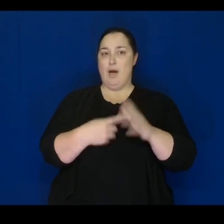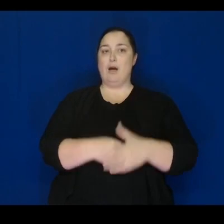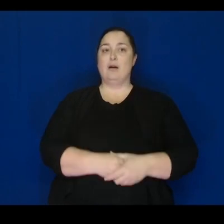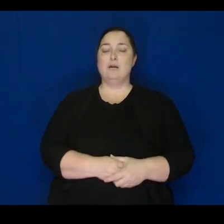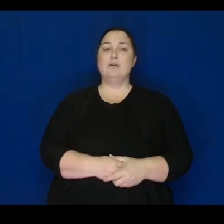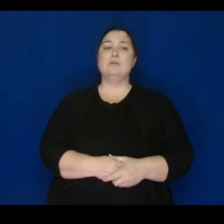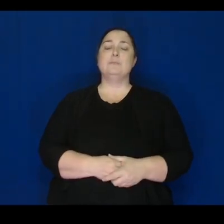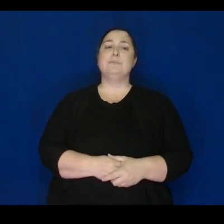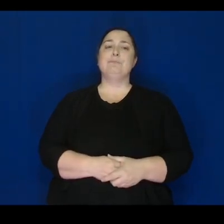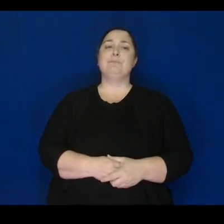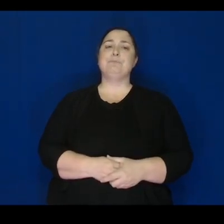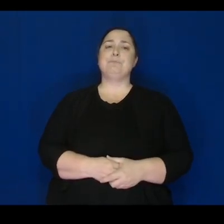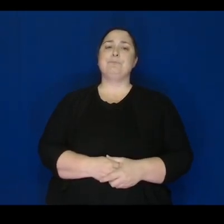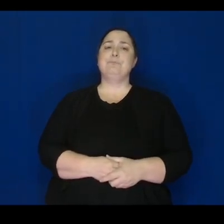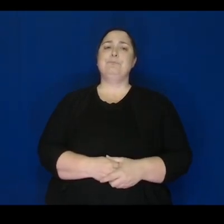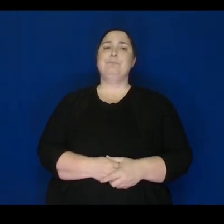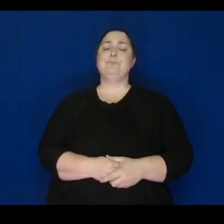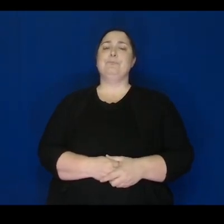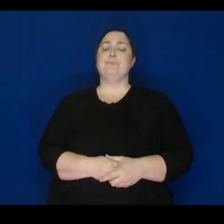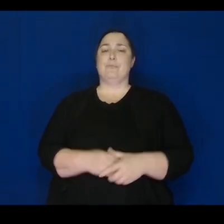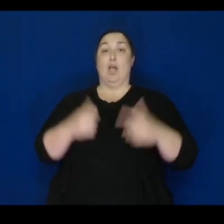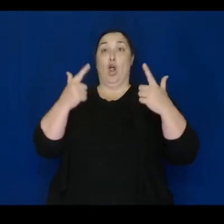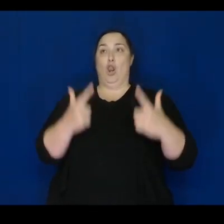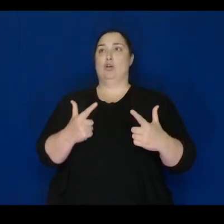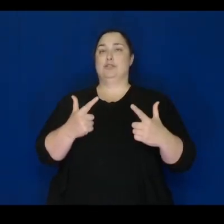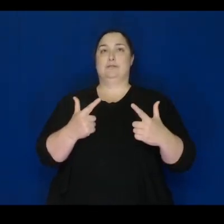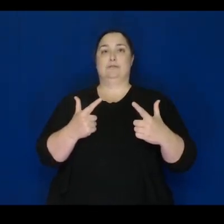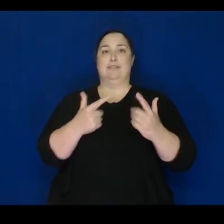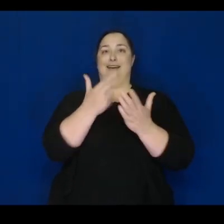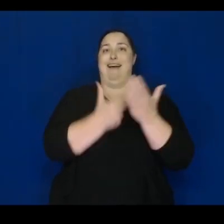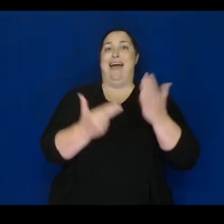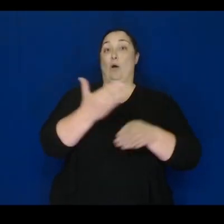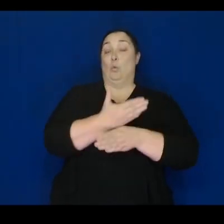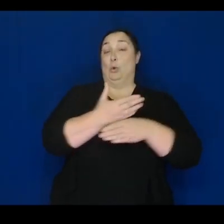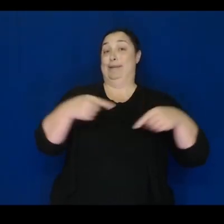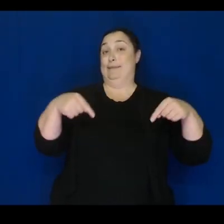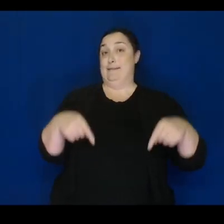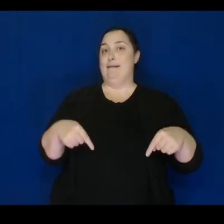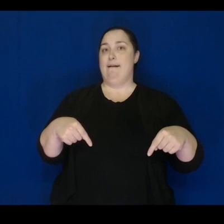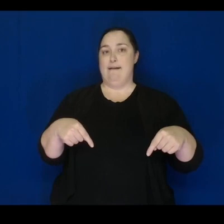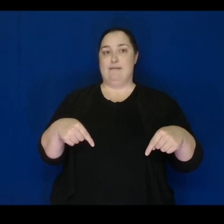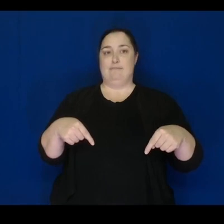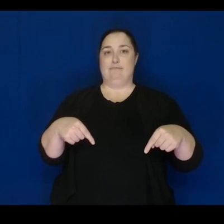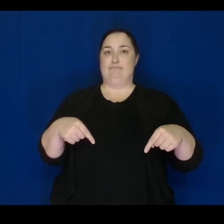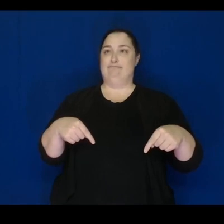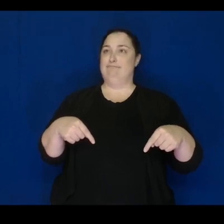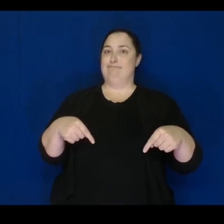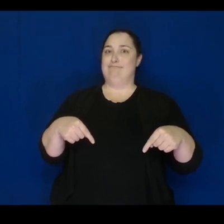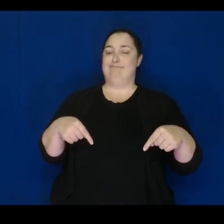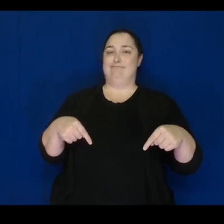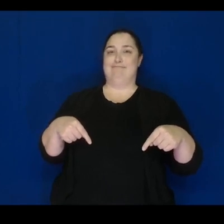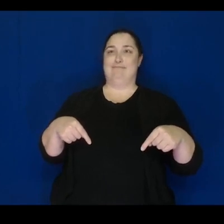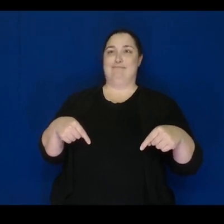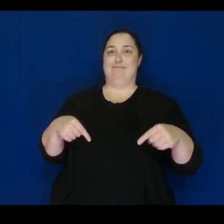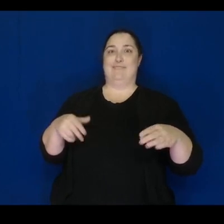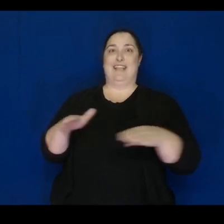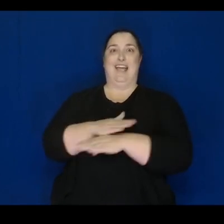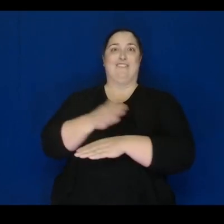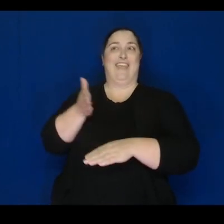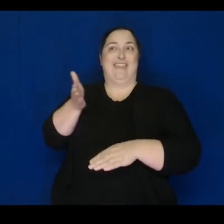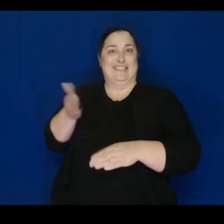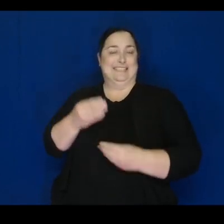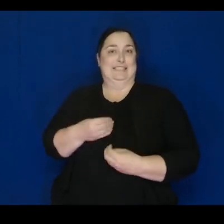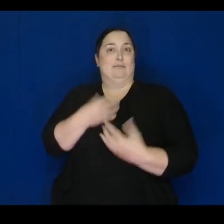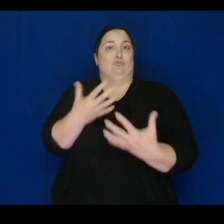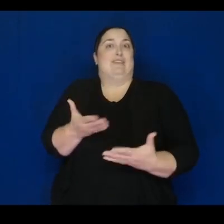And with a lot of the artworks that we have here at the gallery really do speak to this and are really expressed by the